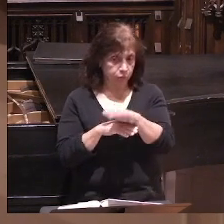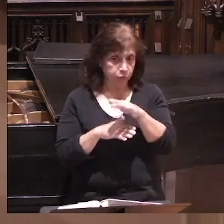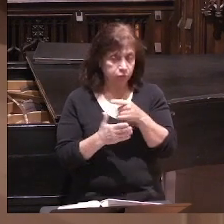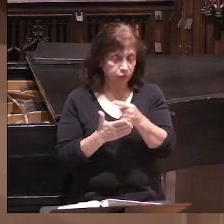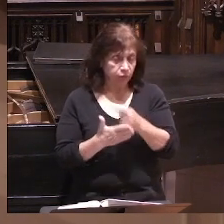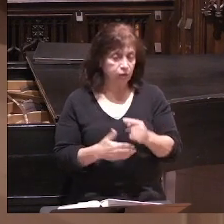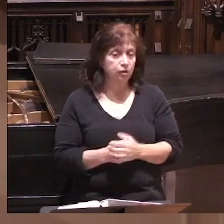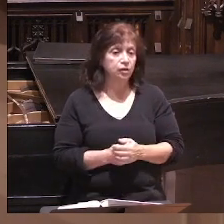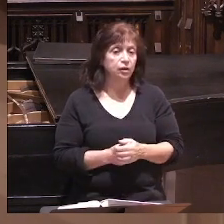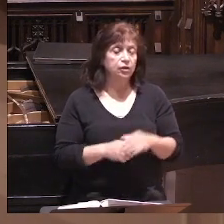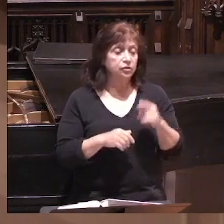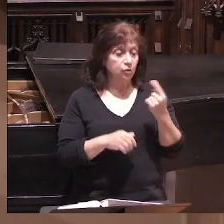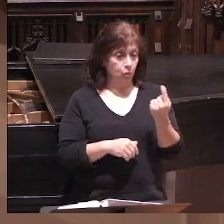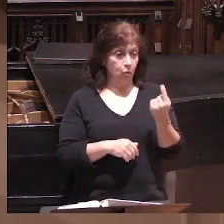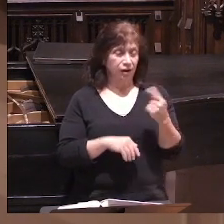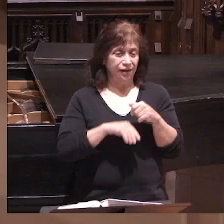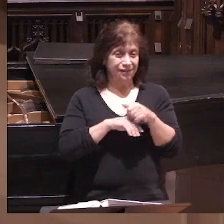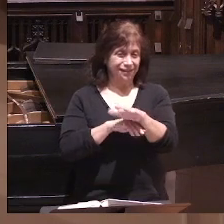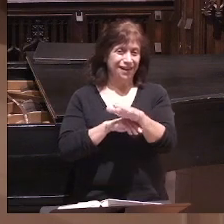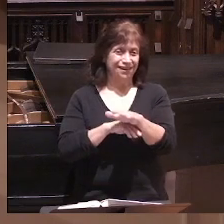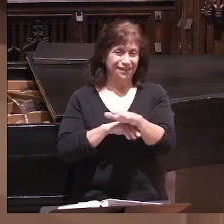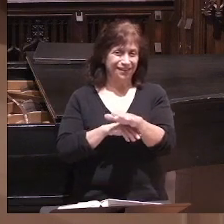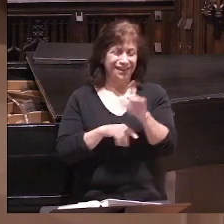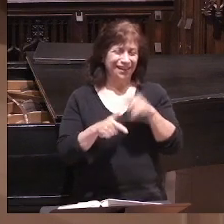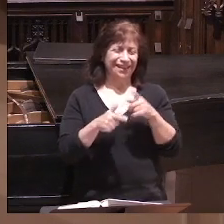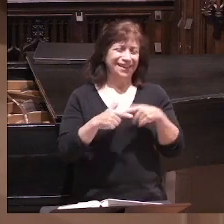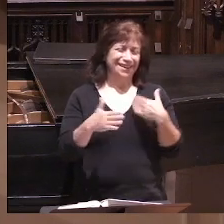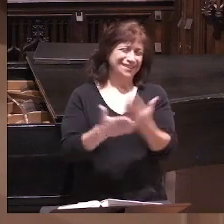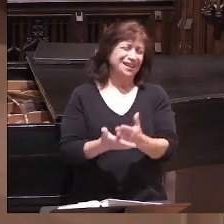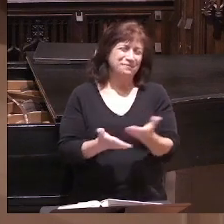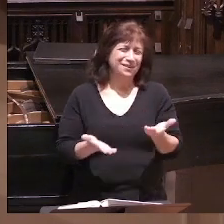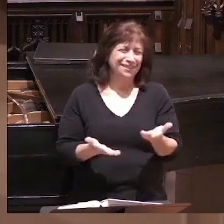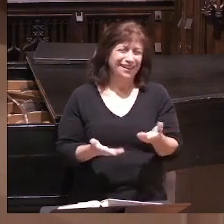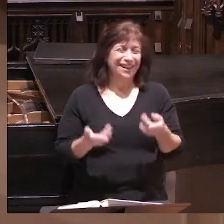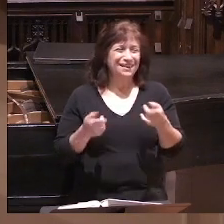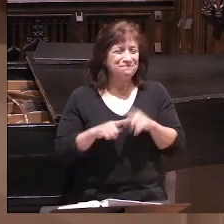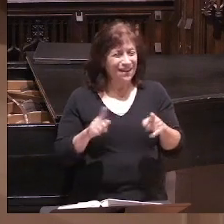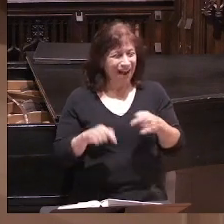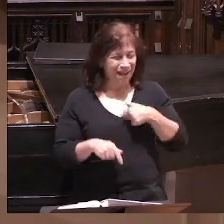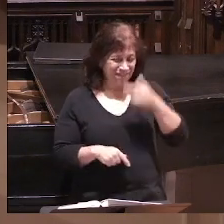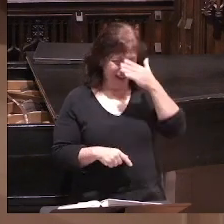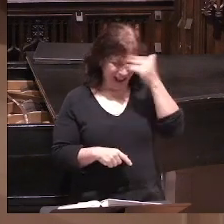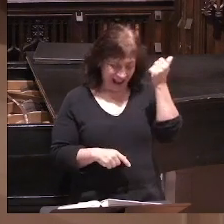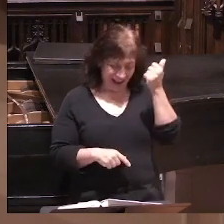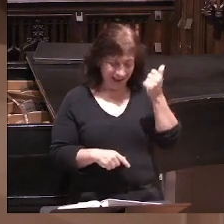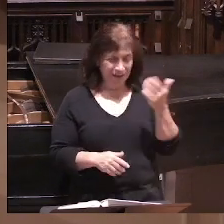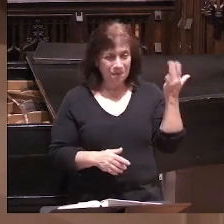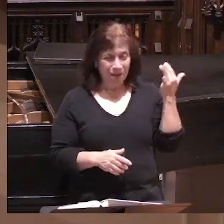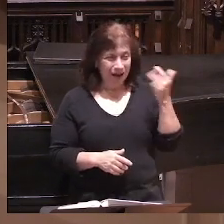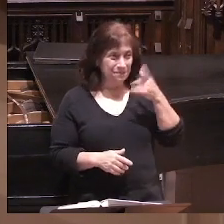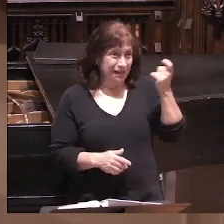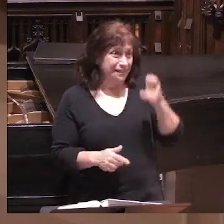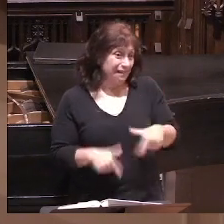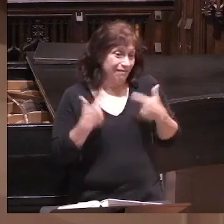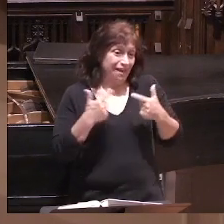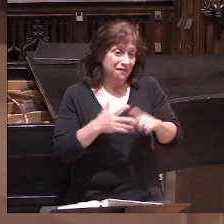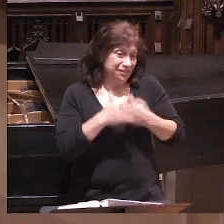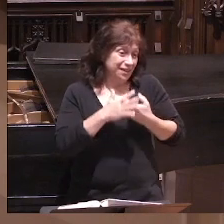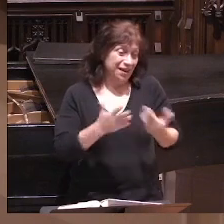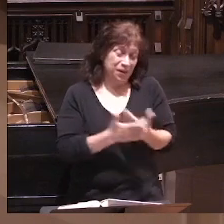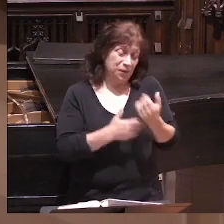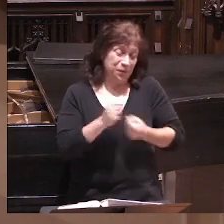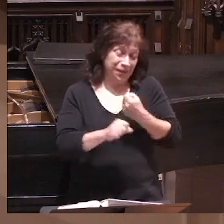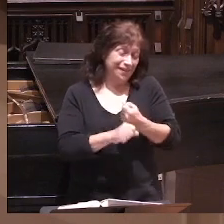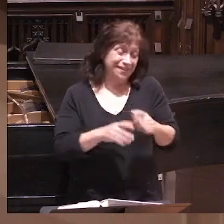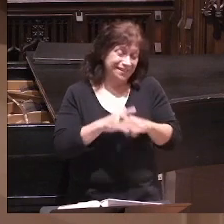And I said one, and that's as far as I got. And I forgot, because it just, you know, life started, the new year